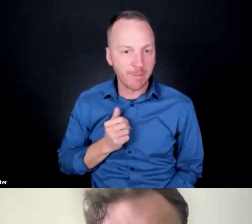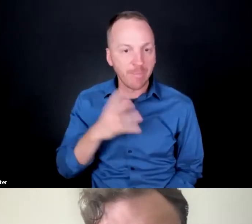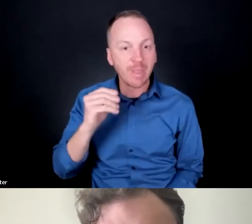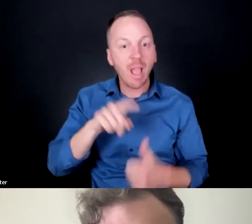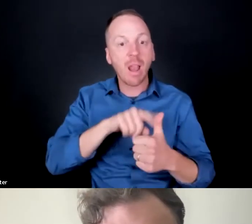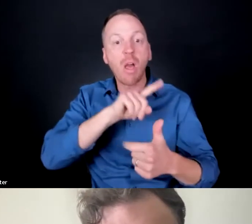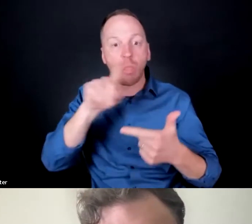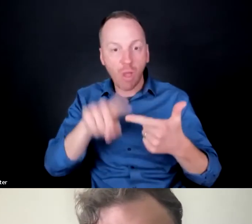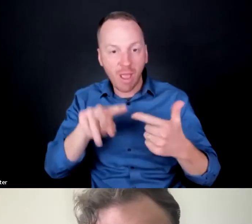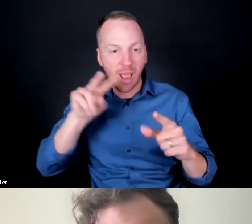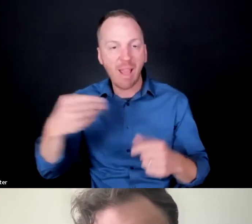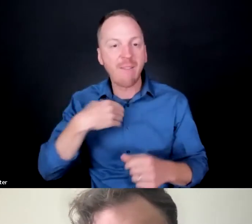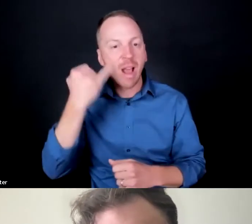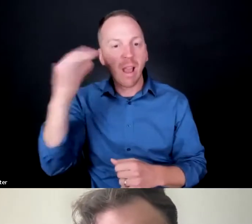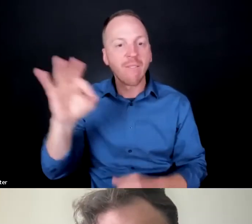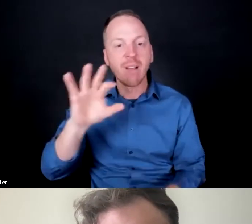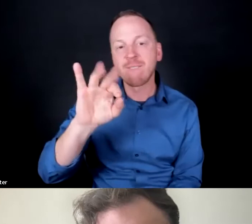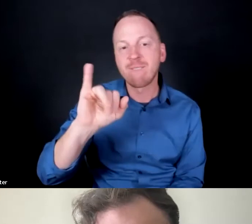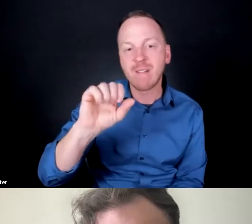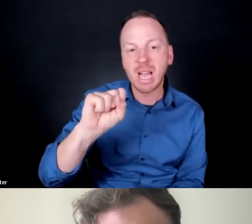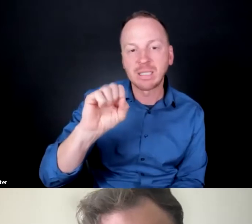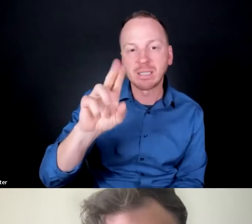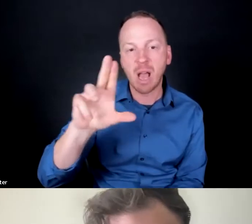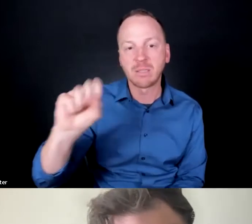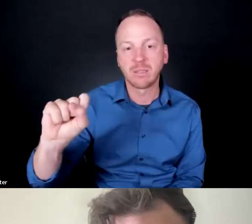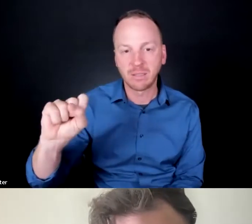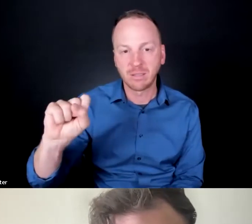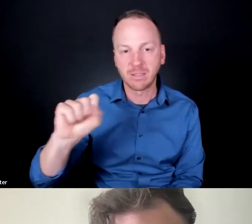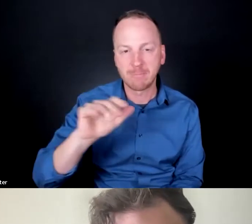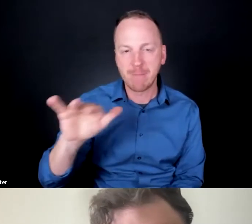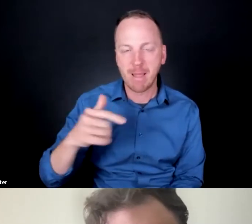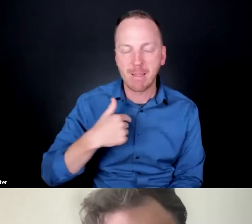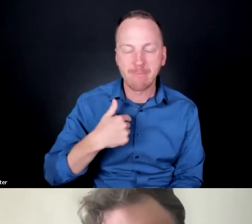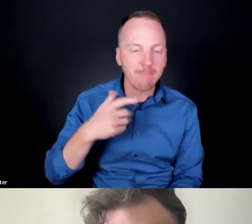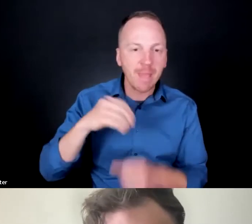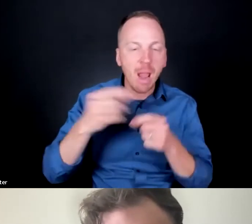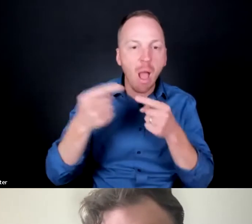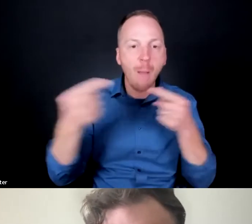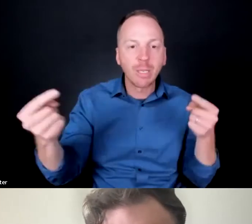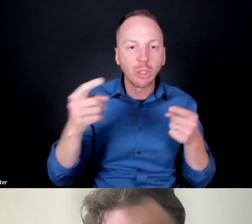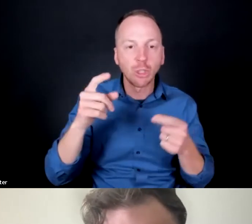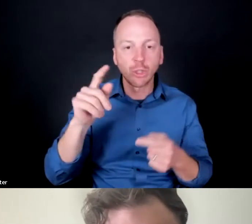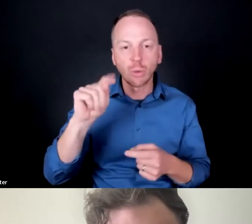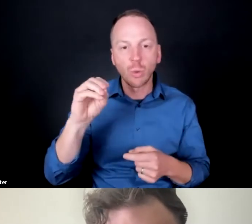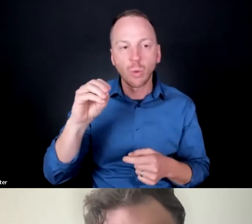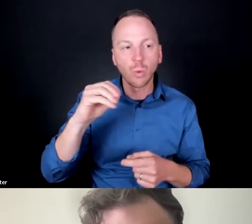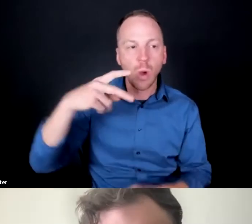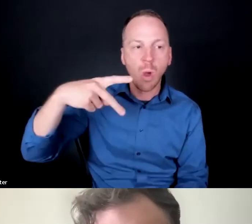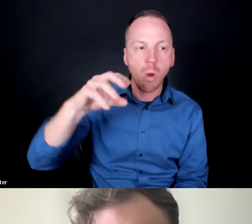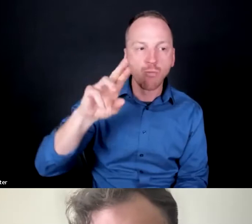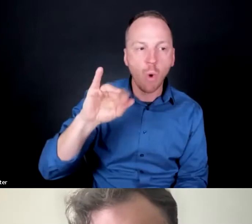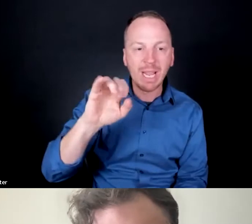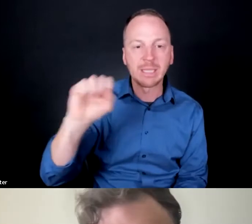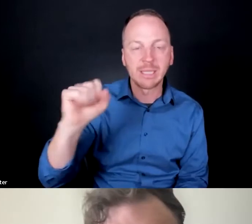the other hand, there's this idea of physis. So in opposition to this poiesis idea that